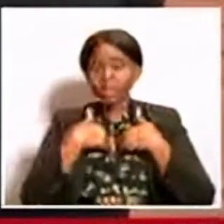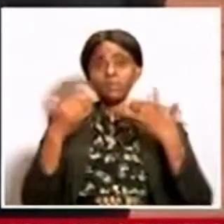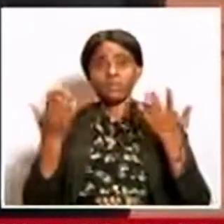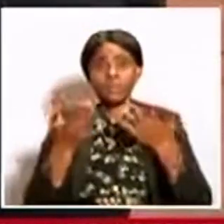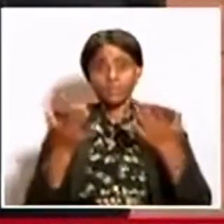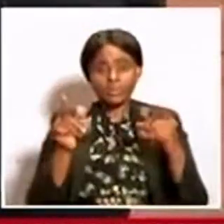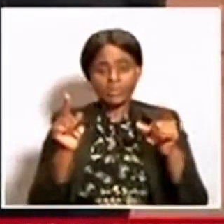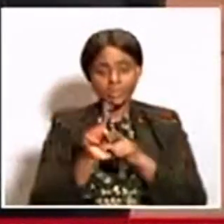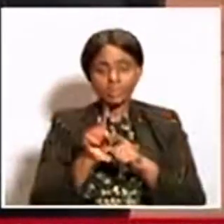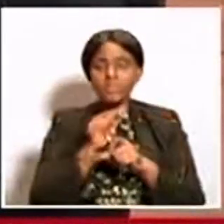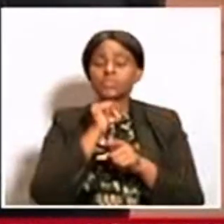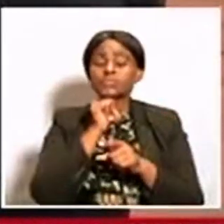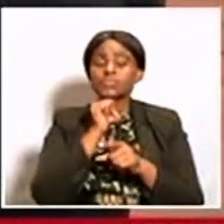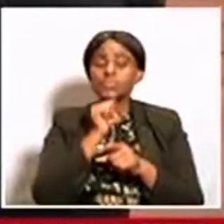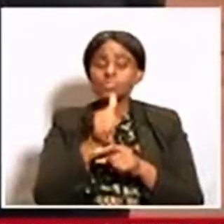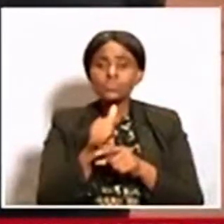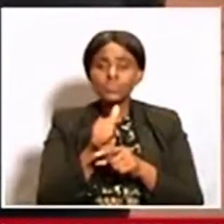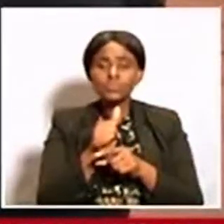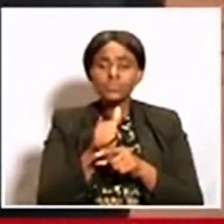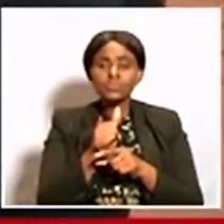and it is not